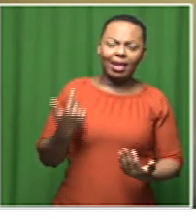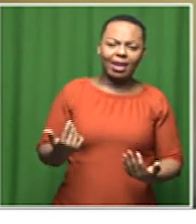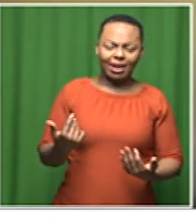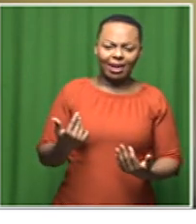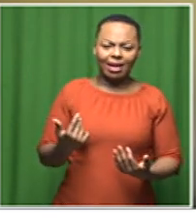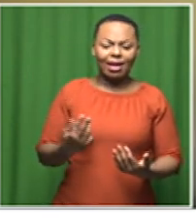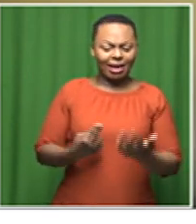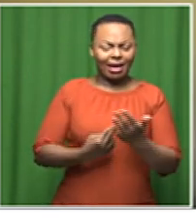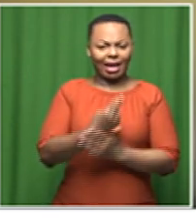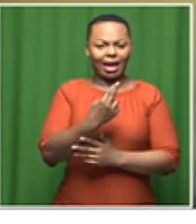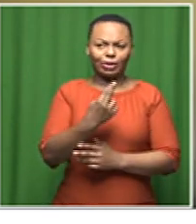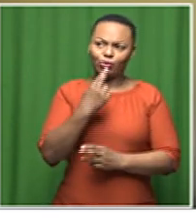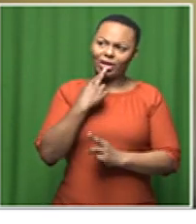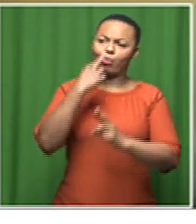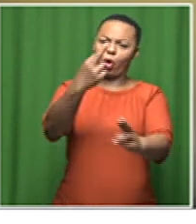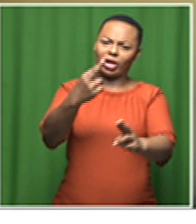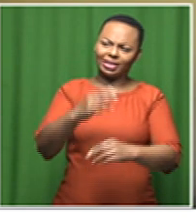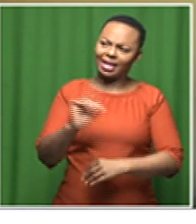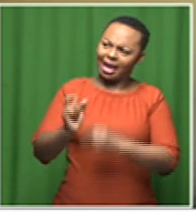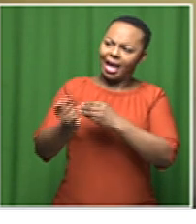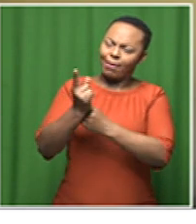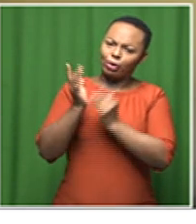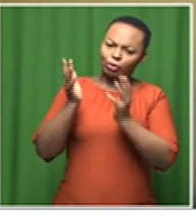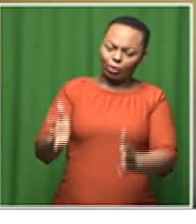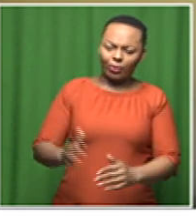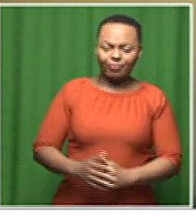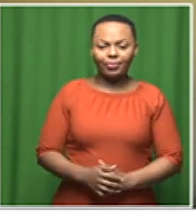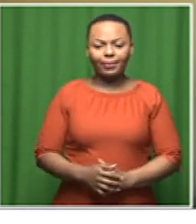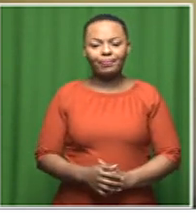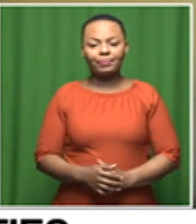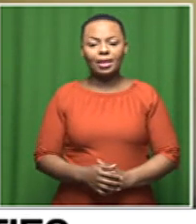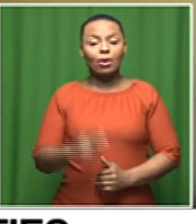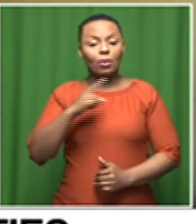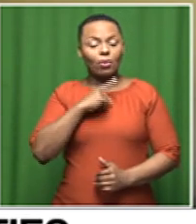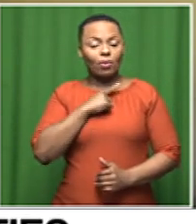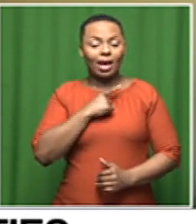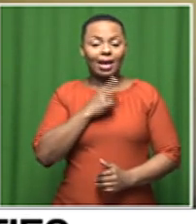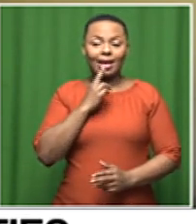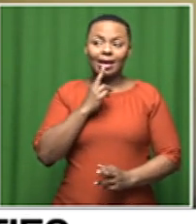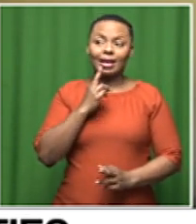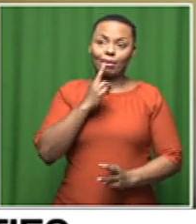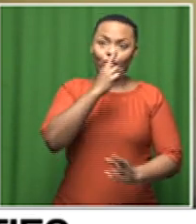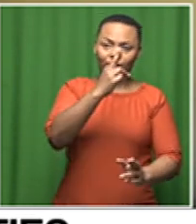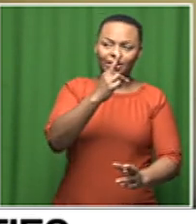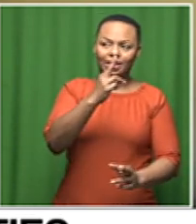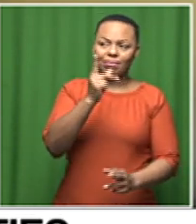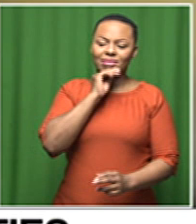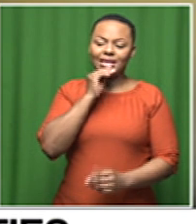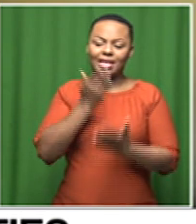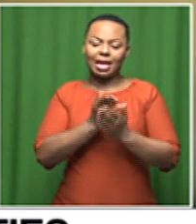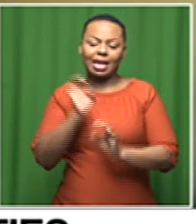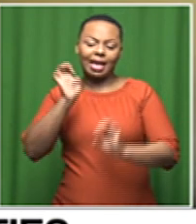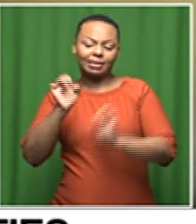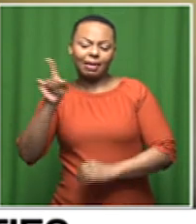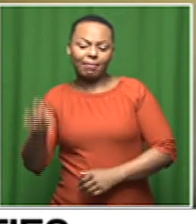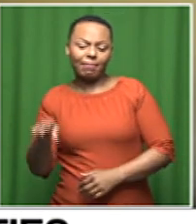within her rights to report the incident. And I think the incident will be examined and investigated appropriately, and someone won't